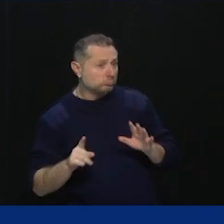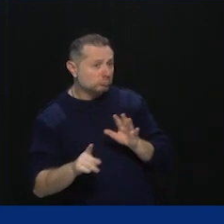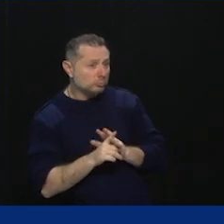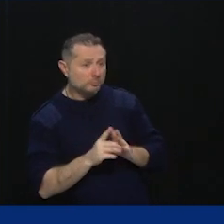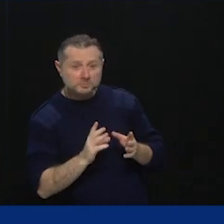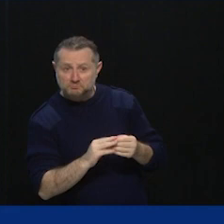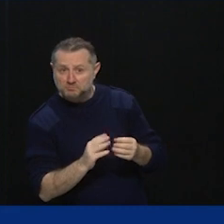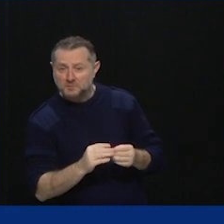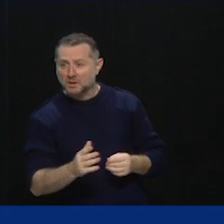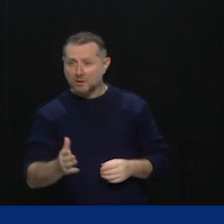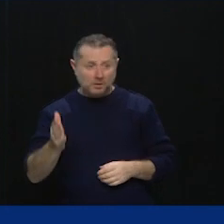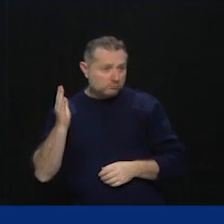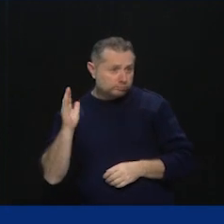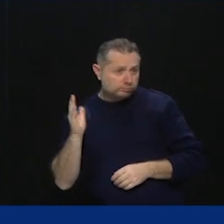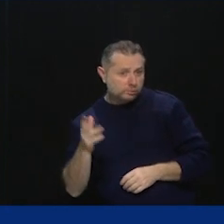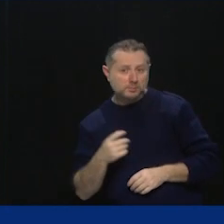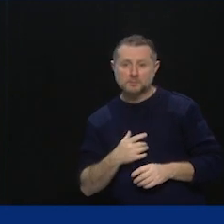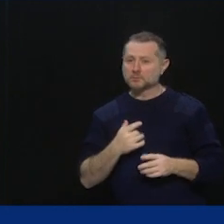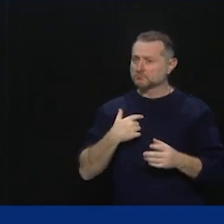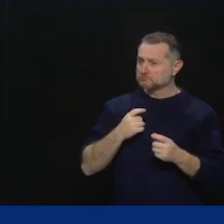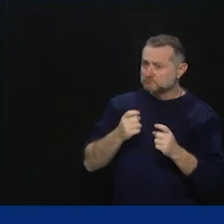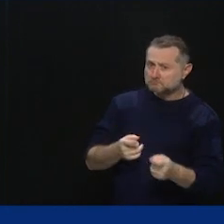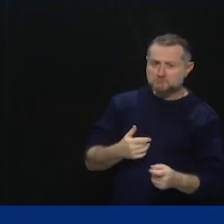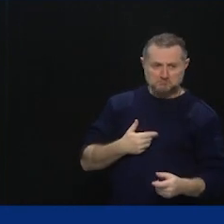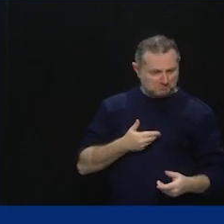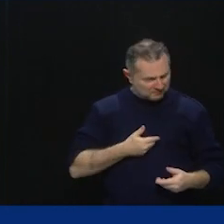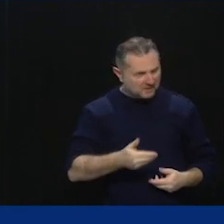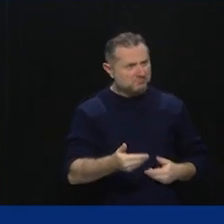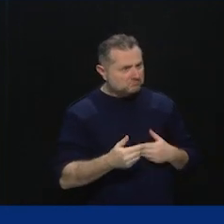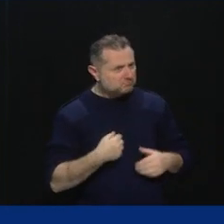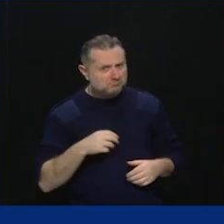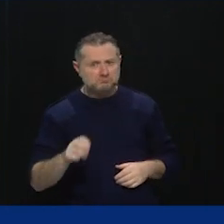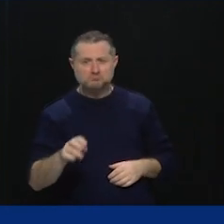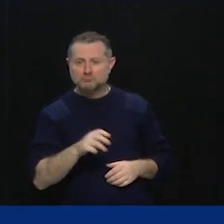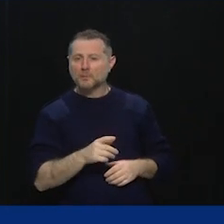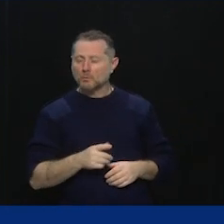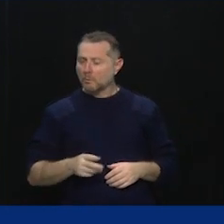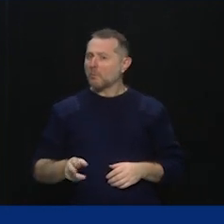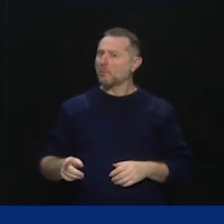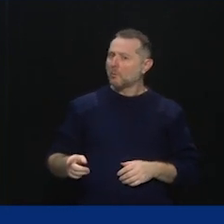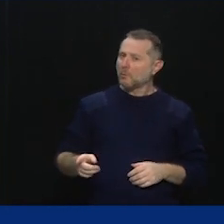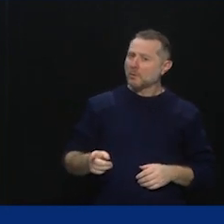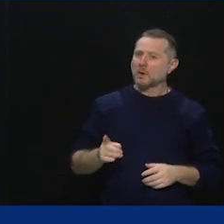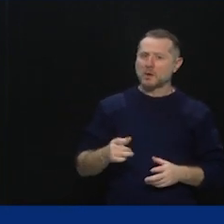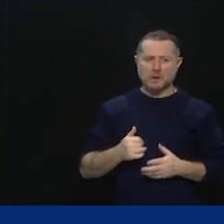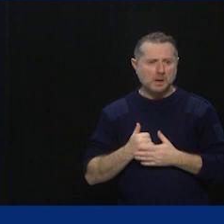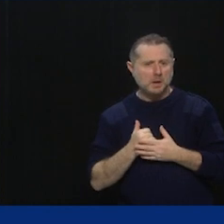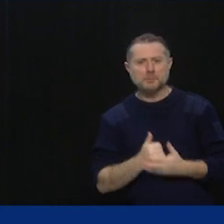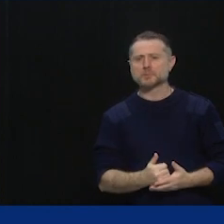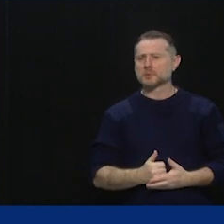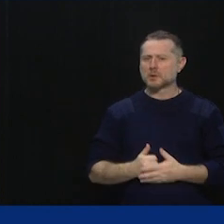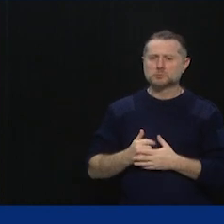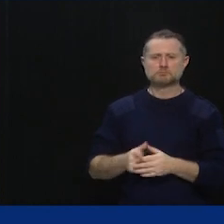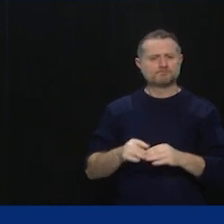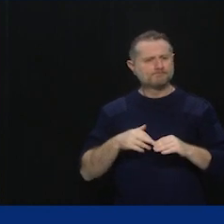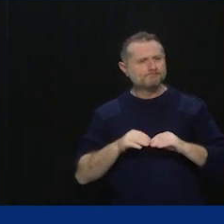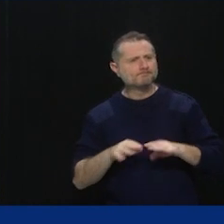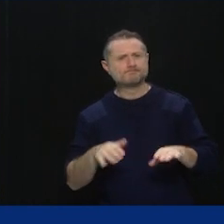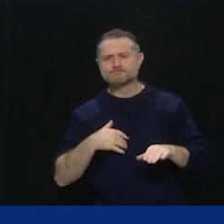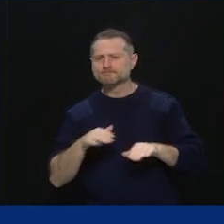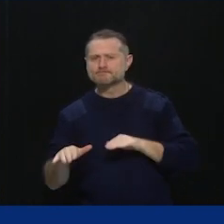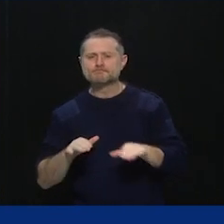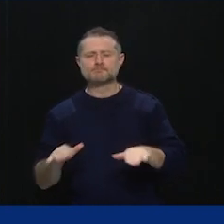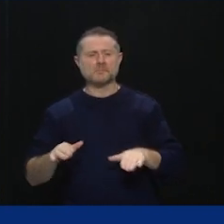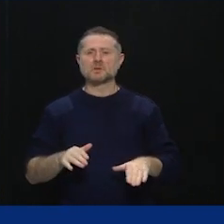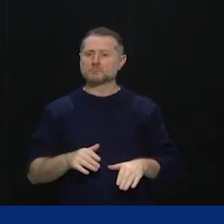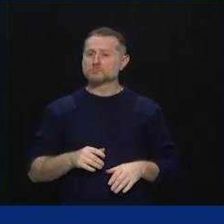organization or a public event? And he's constantly been out helping to beat the bandwagon, beat the drum, to say, hey, how do we help get